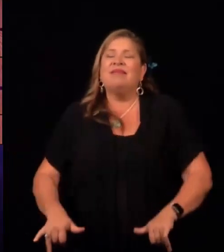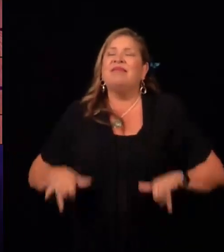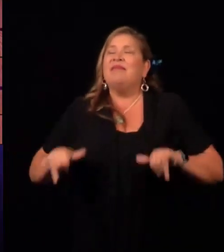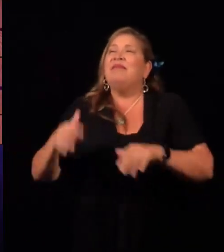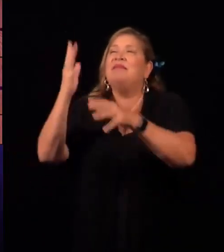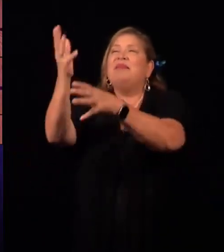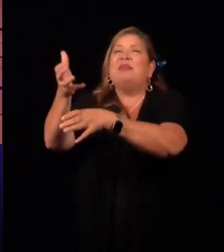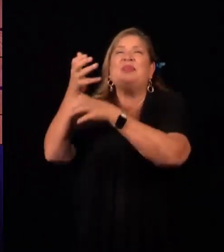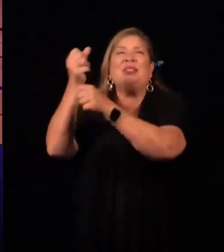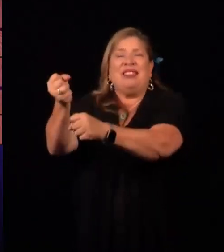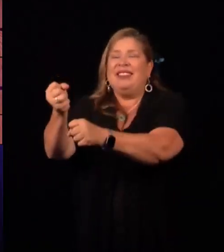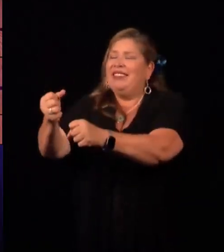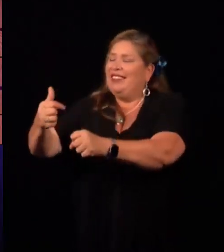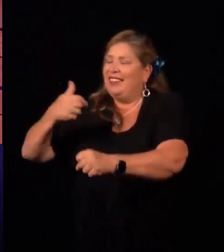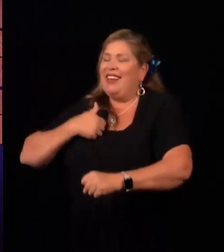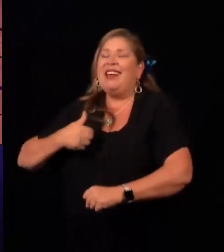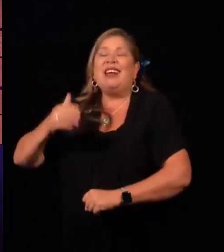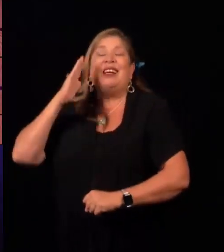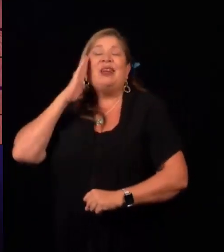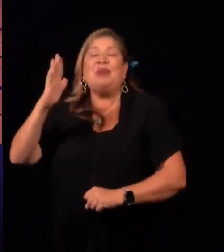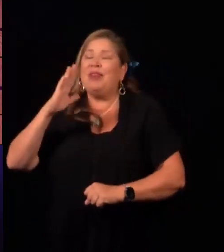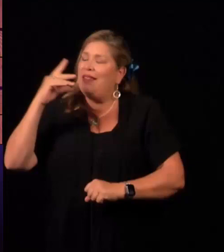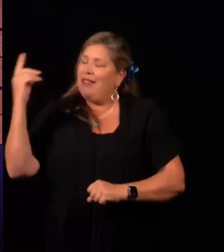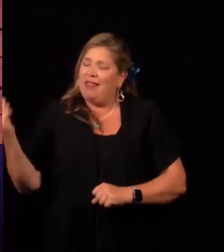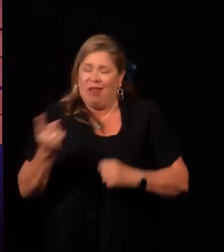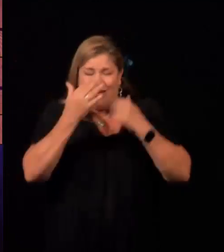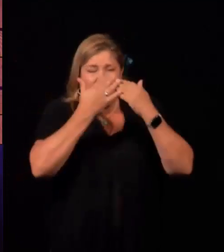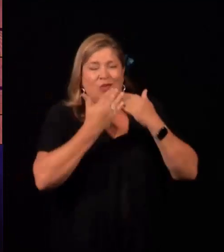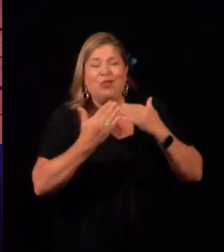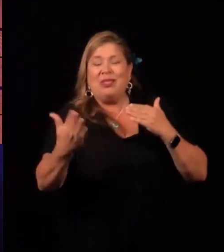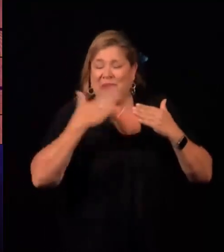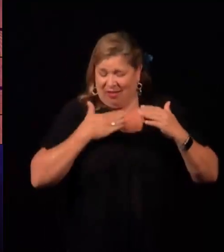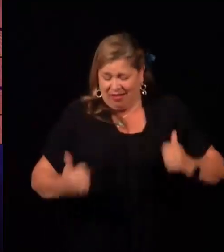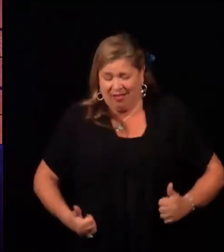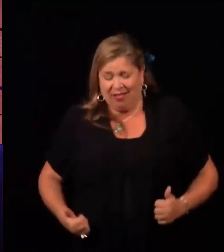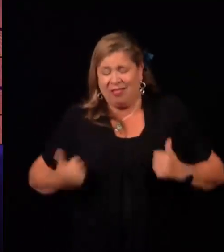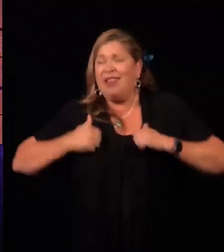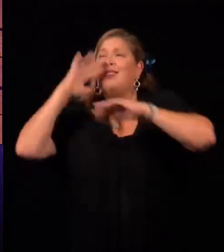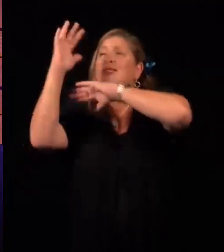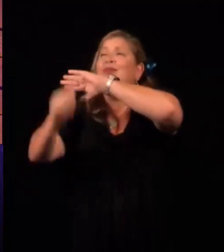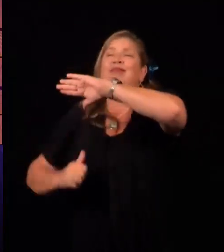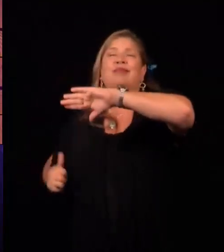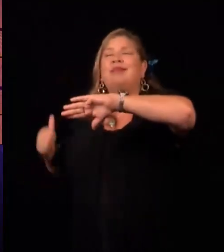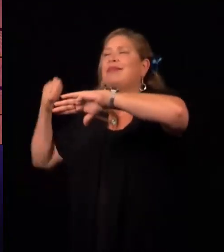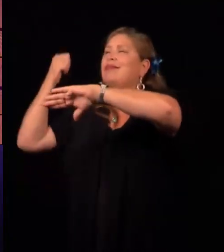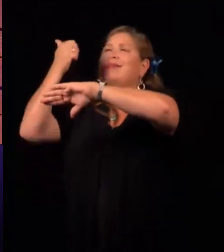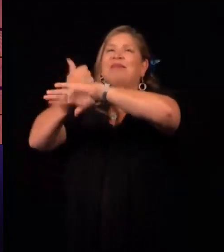be shaken, and I will build my